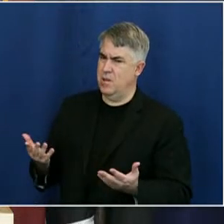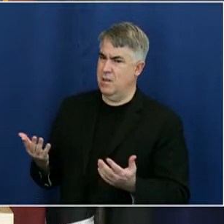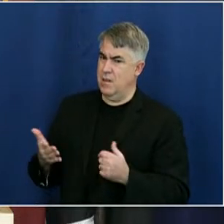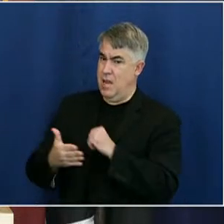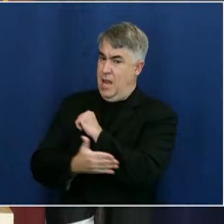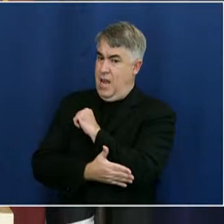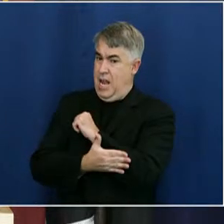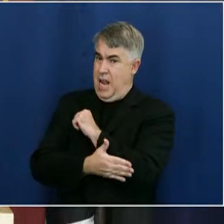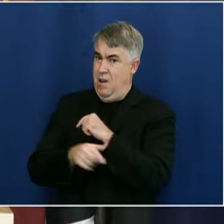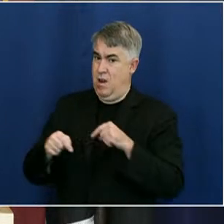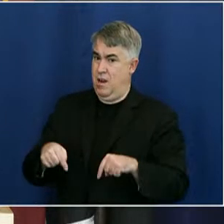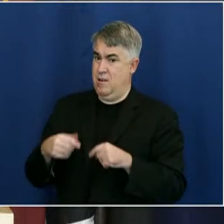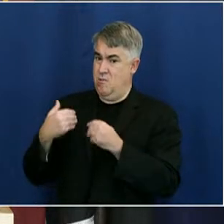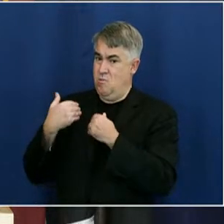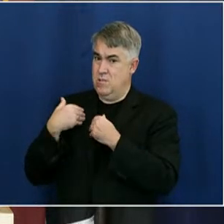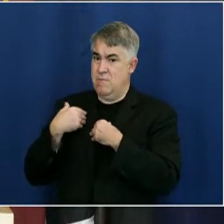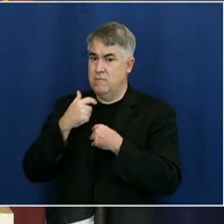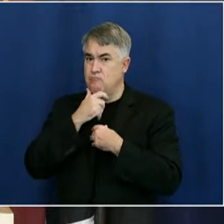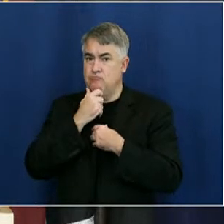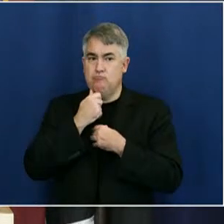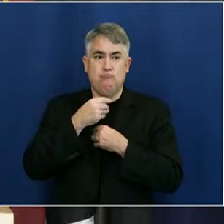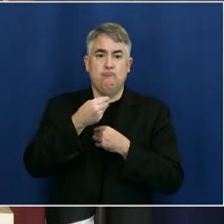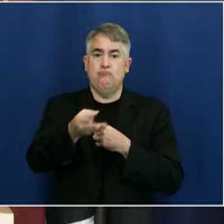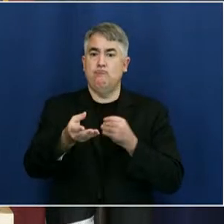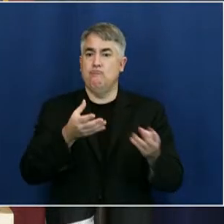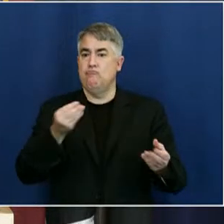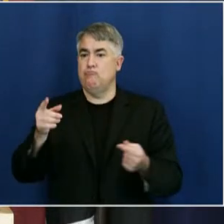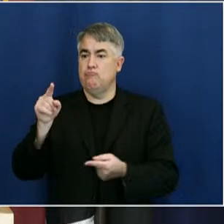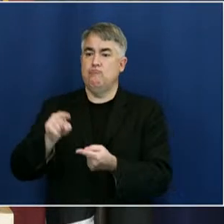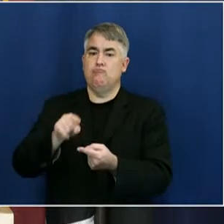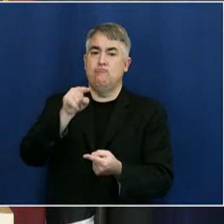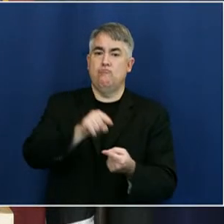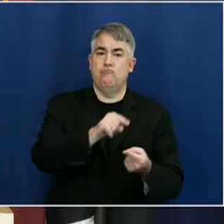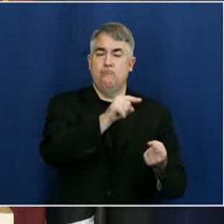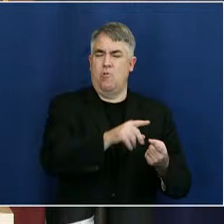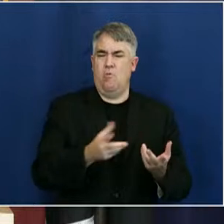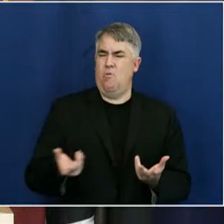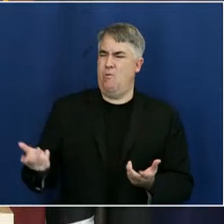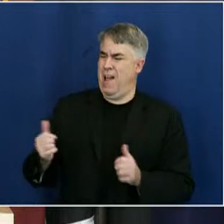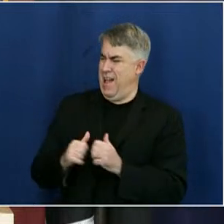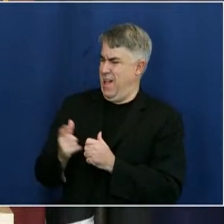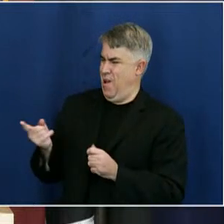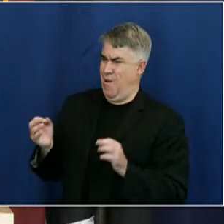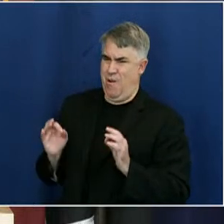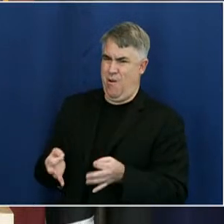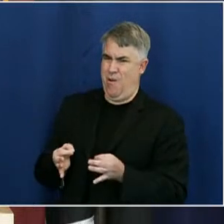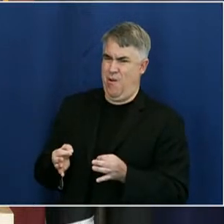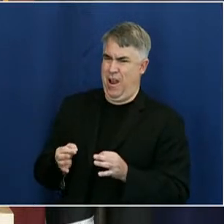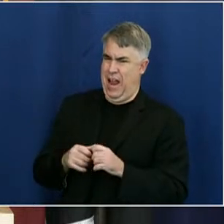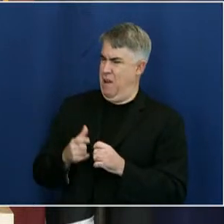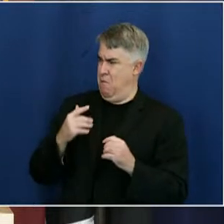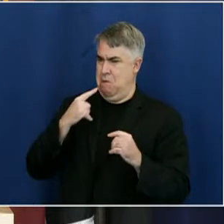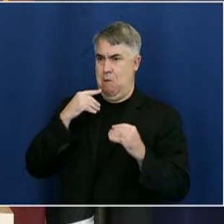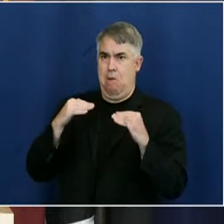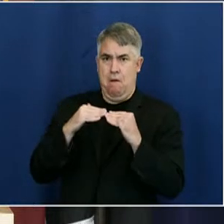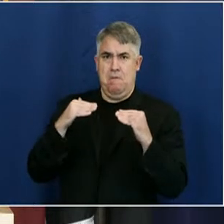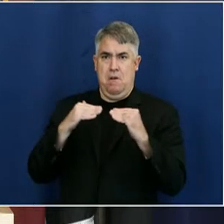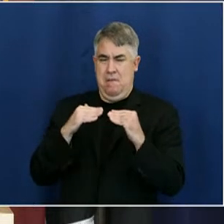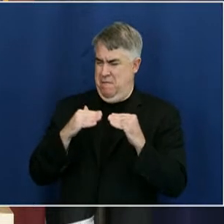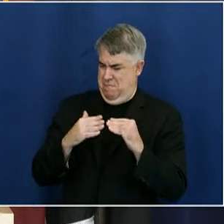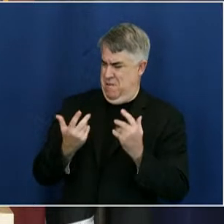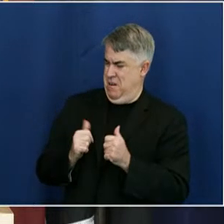then distributes them to different sites. And so there's some confusion about why there's this uneven supply at county coordinated locations.